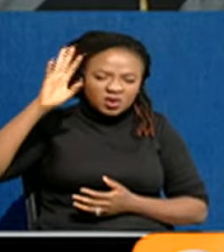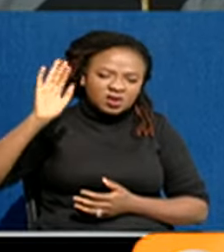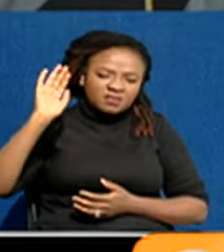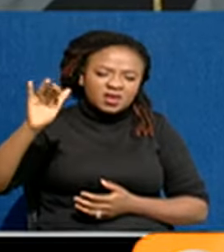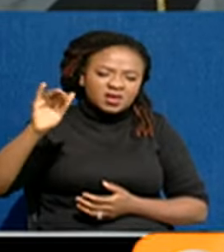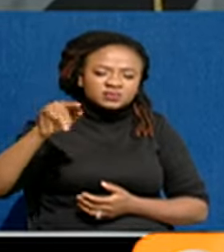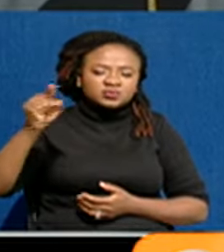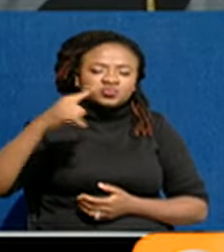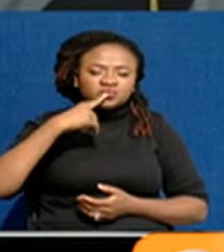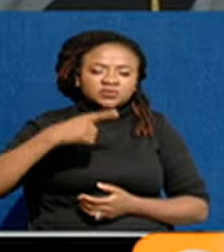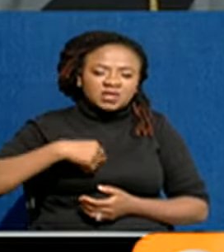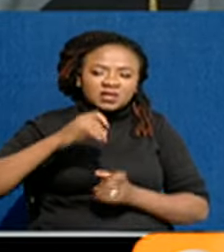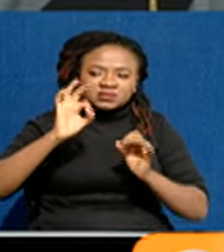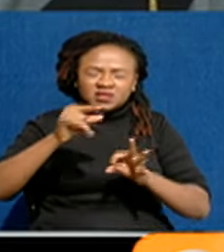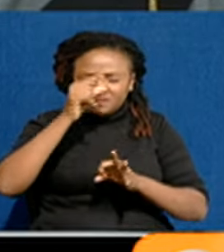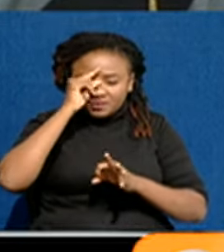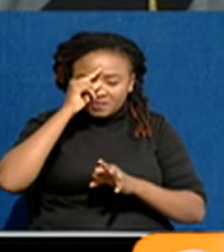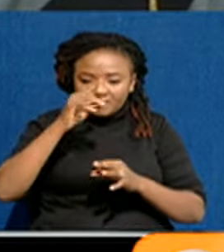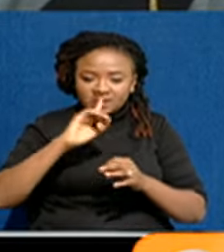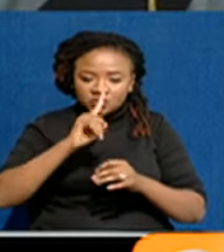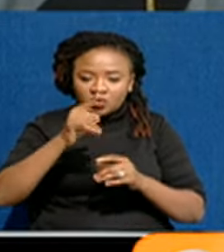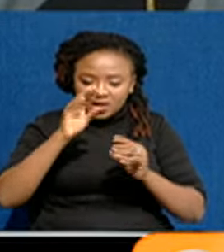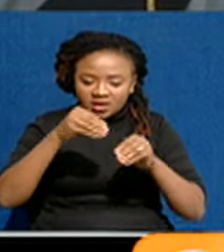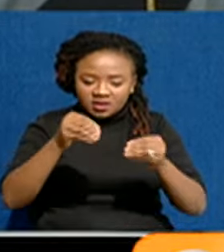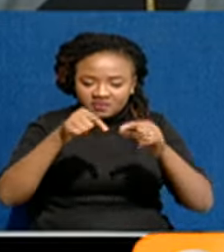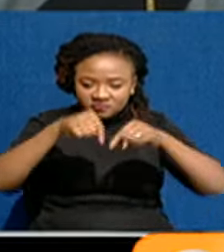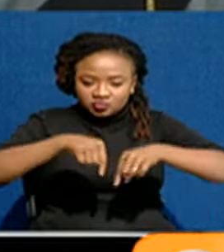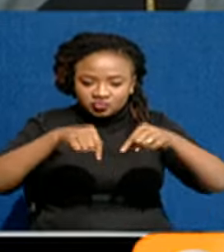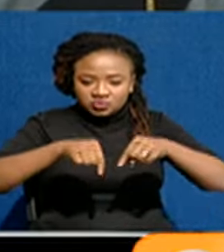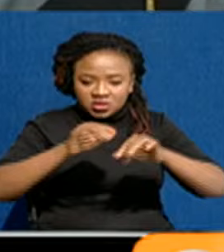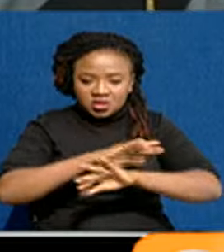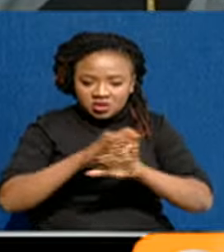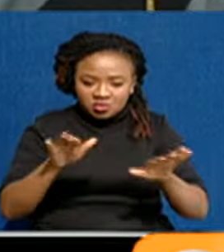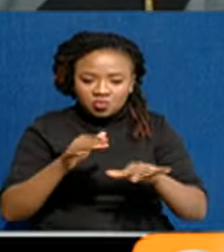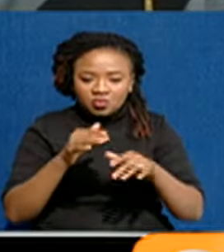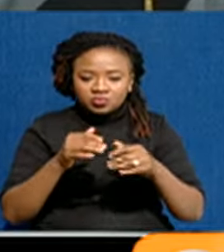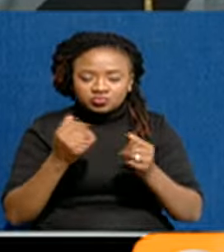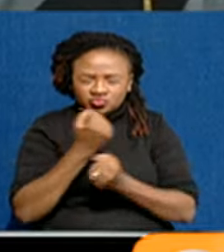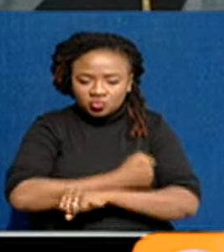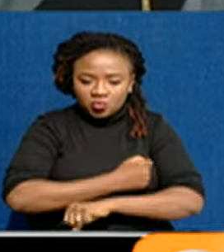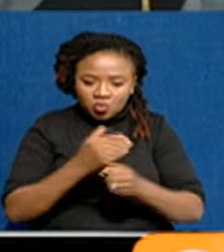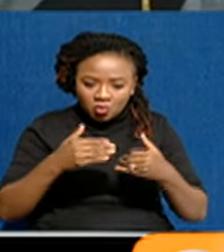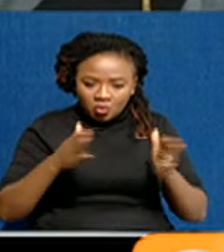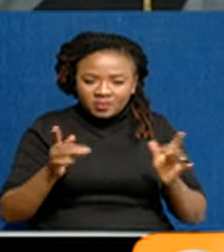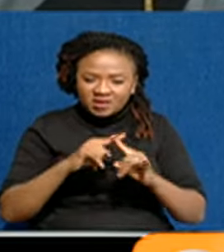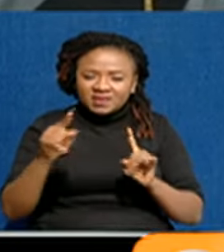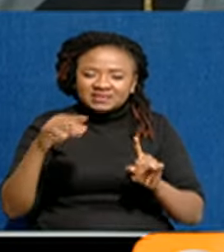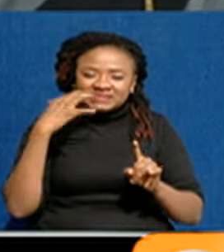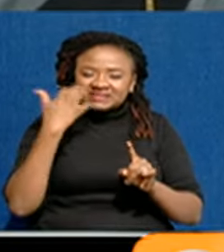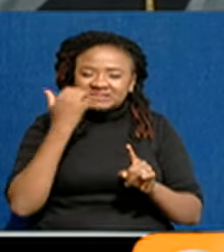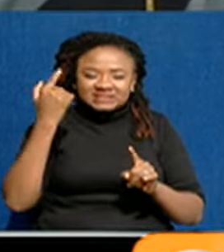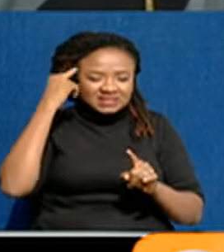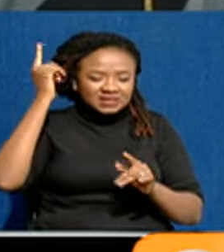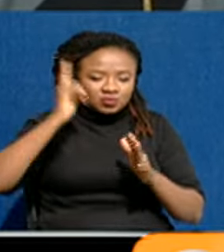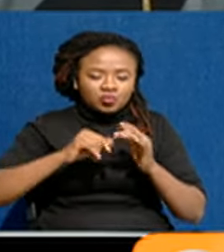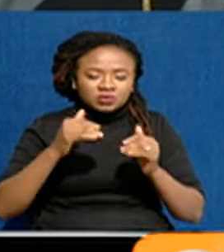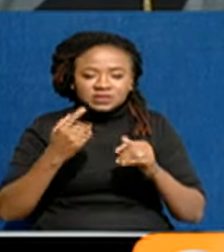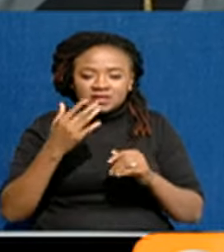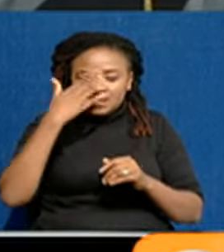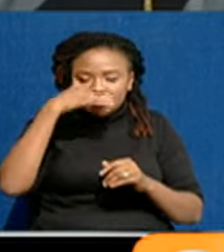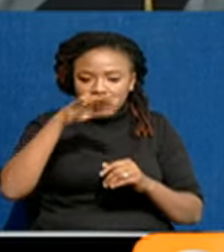the government hadn't given a directive on schools reopening in the middle of the frightening crisis. What was the deputy president thinking when he announced 3 days